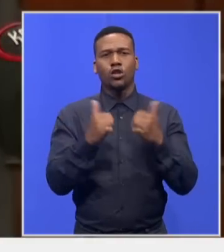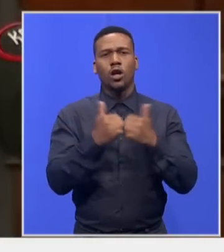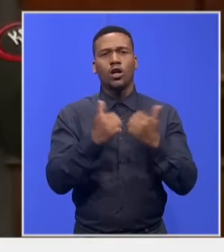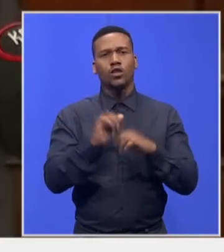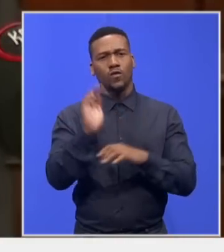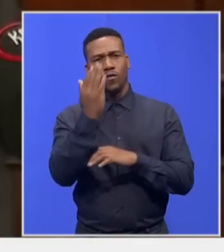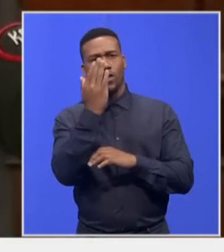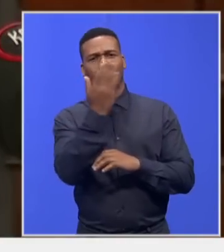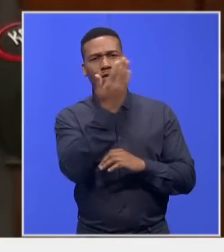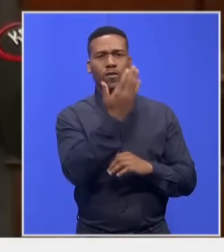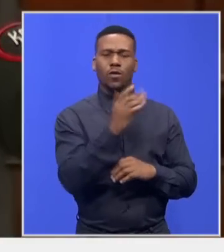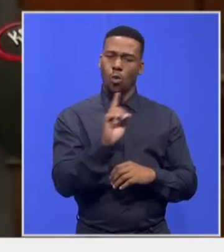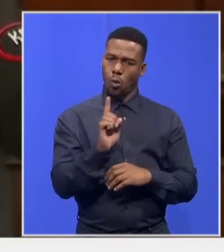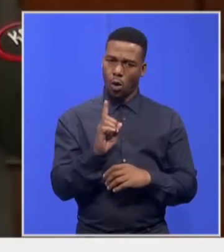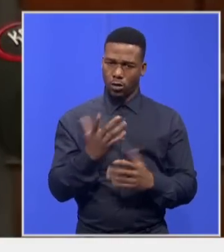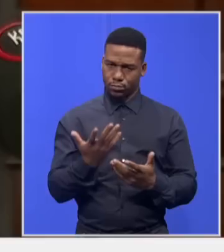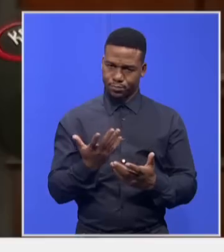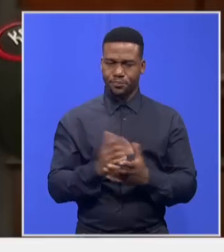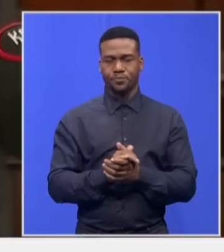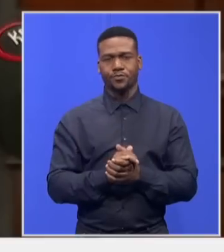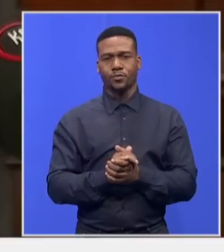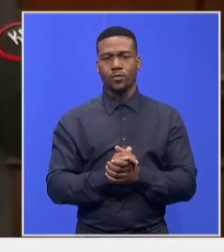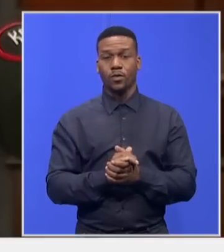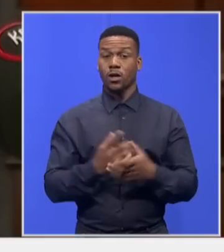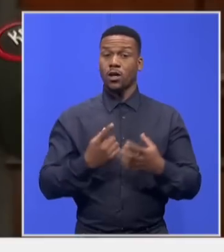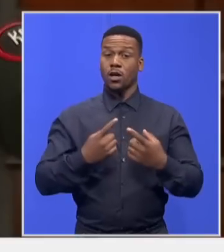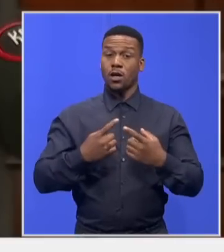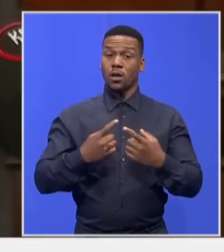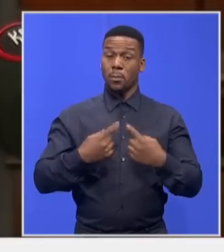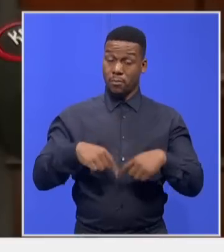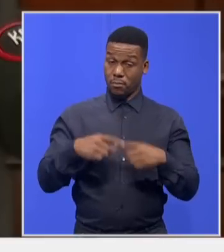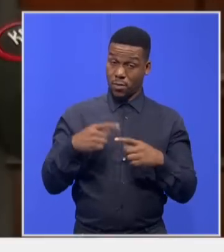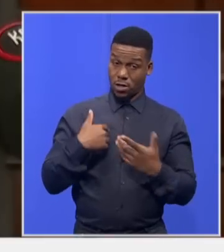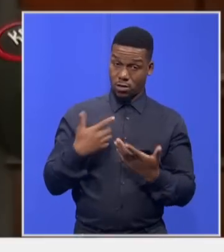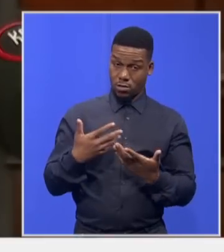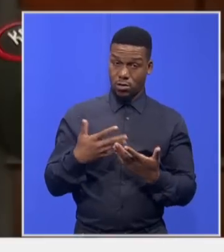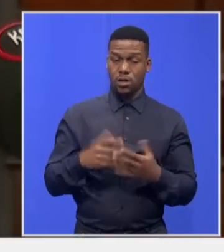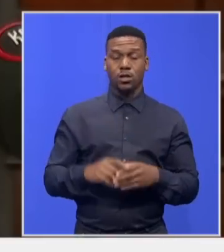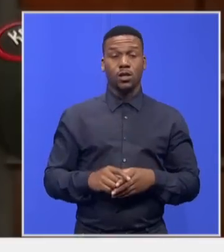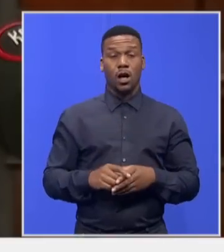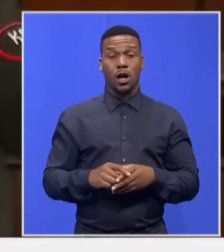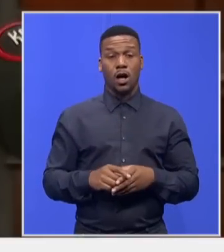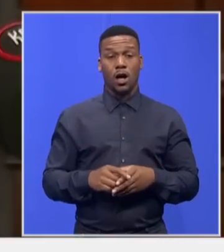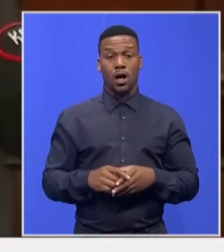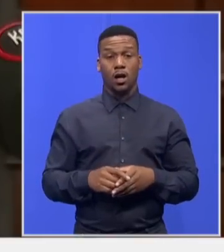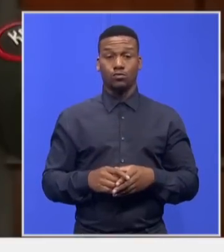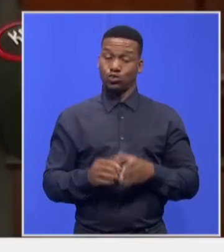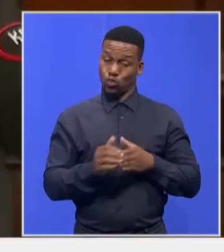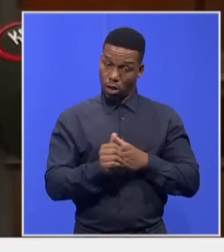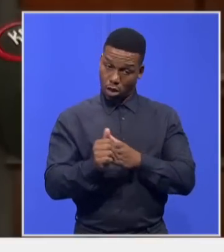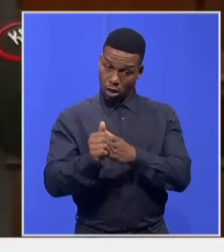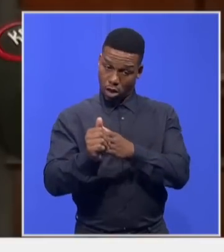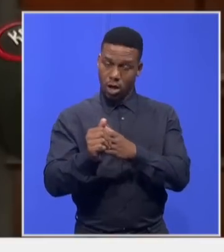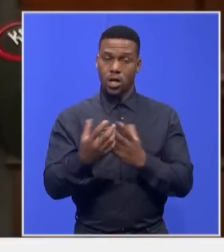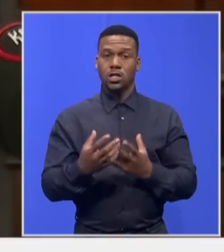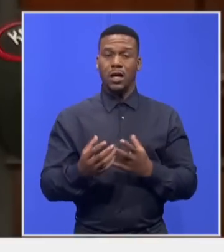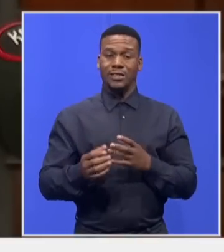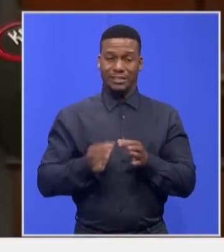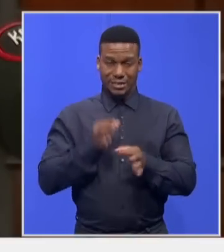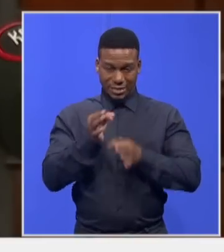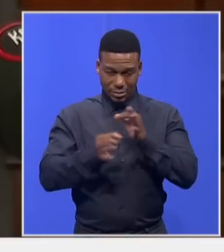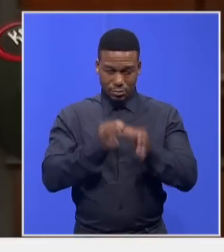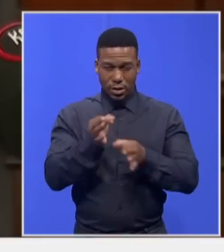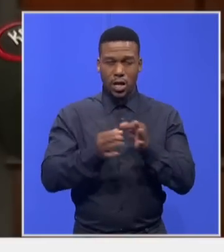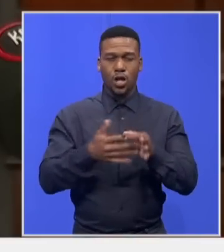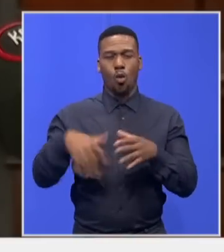is confronting us. So I'm going to map and take you through what these observations are. And they are